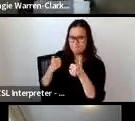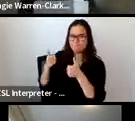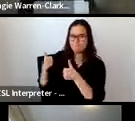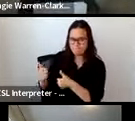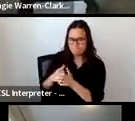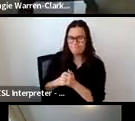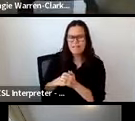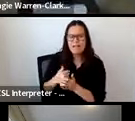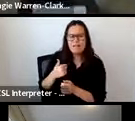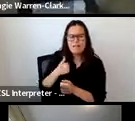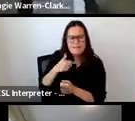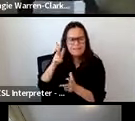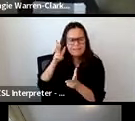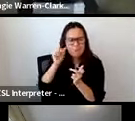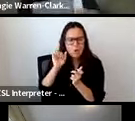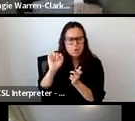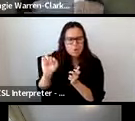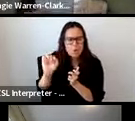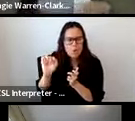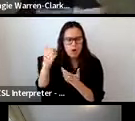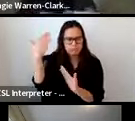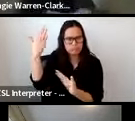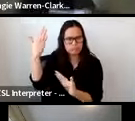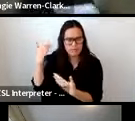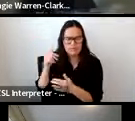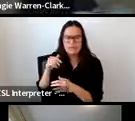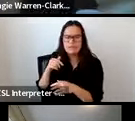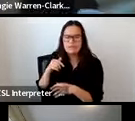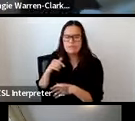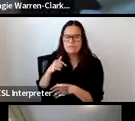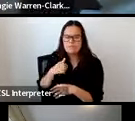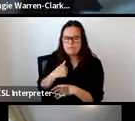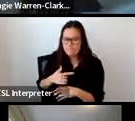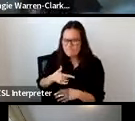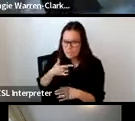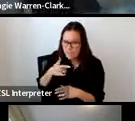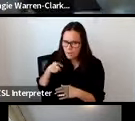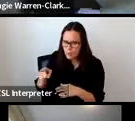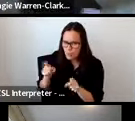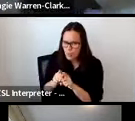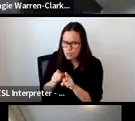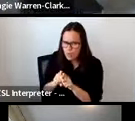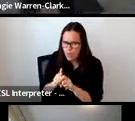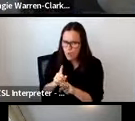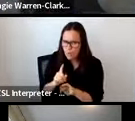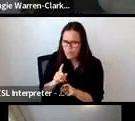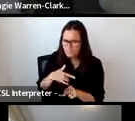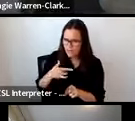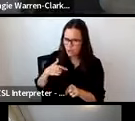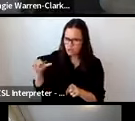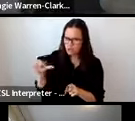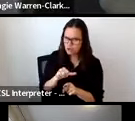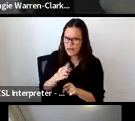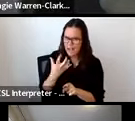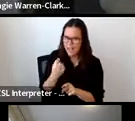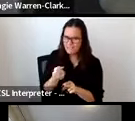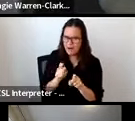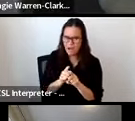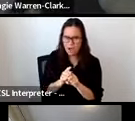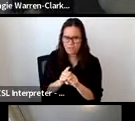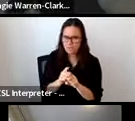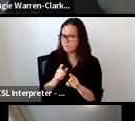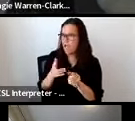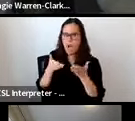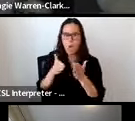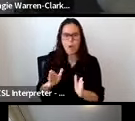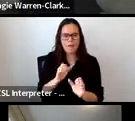your submission, Holly, was a suggestion that there should be an enforcement mechanism based on, just checking